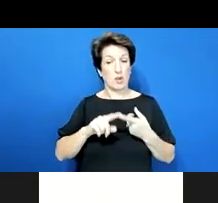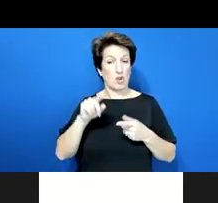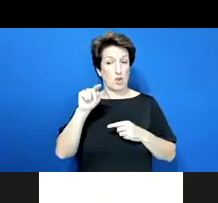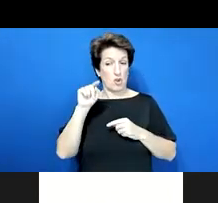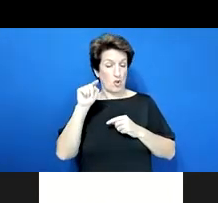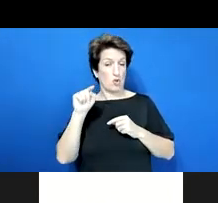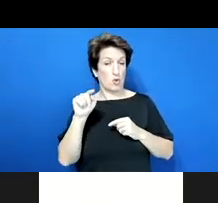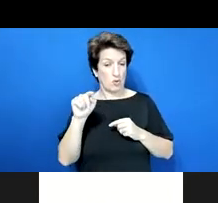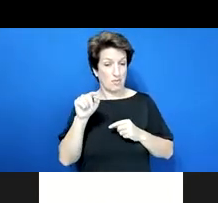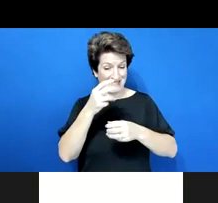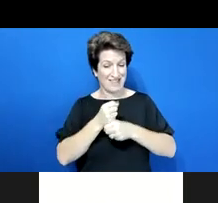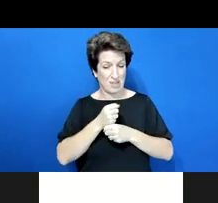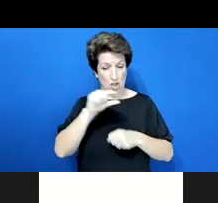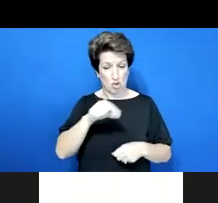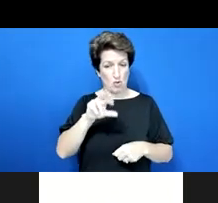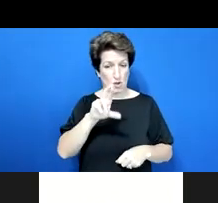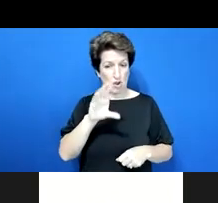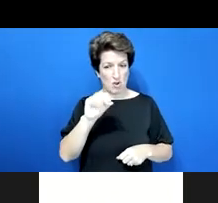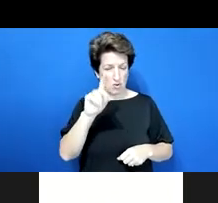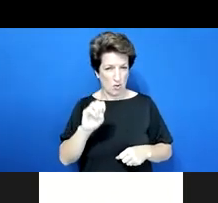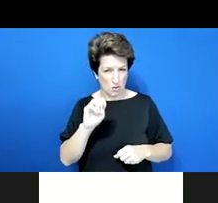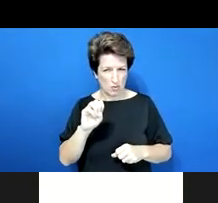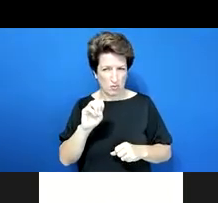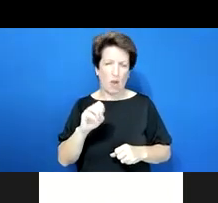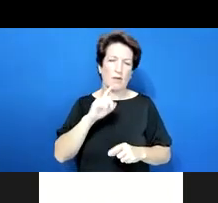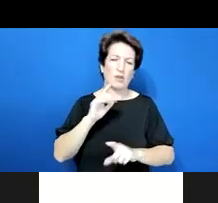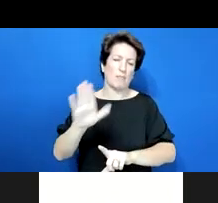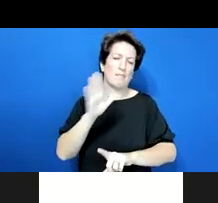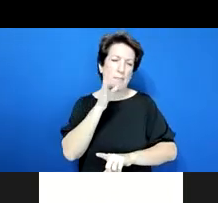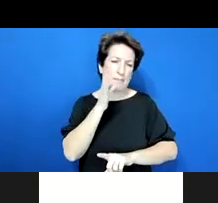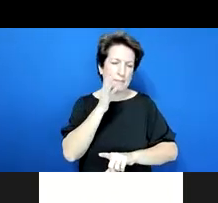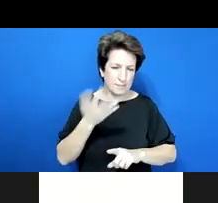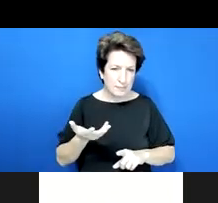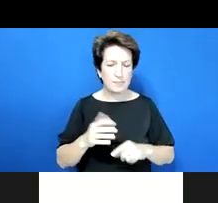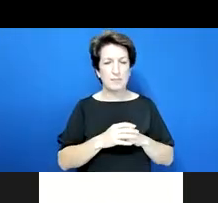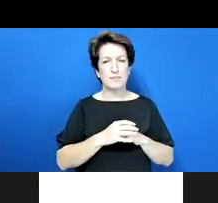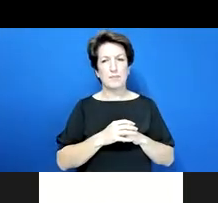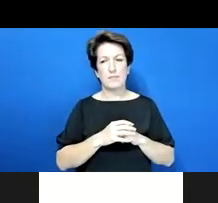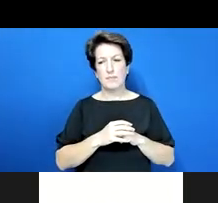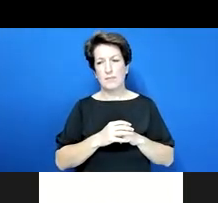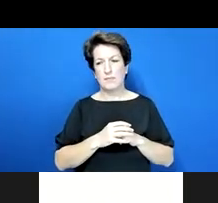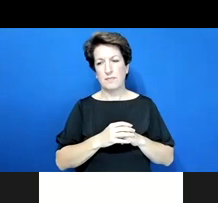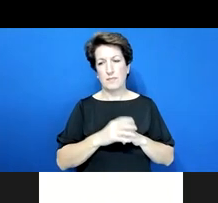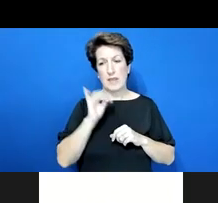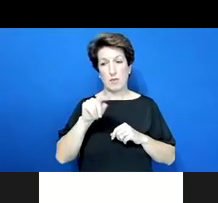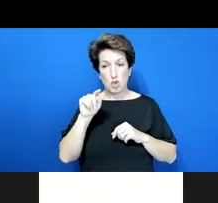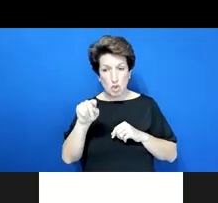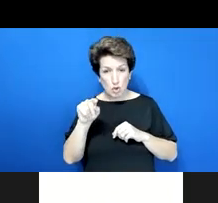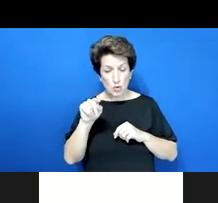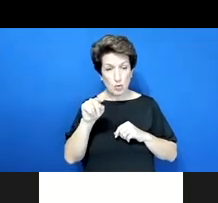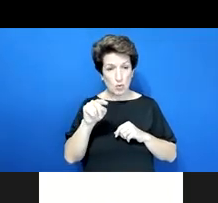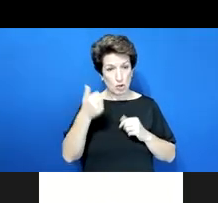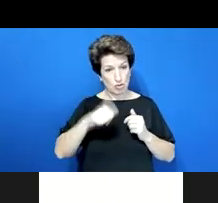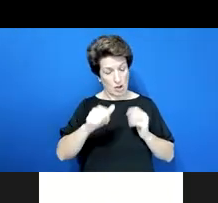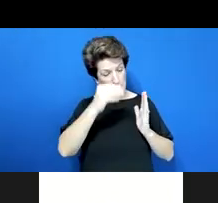the QR code, or your mom does in this case, if you or she had tried to scan that